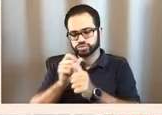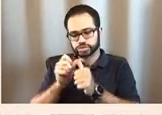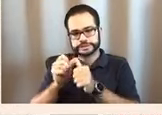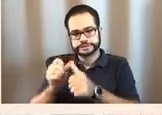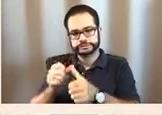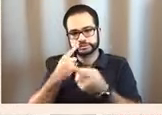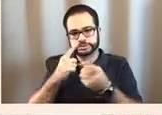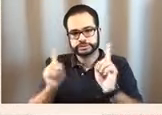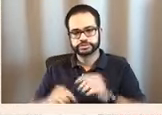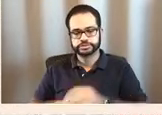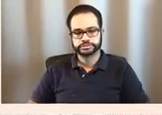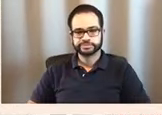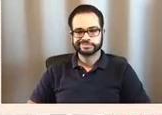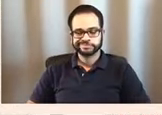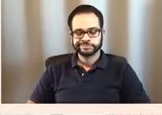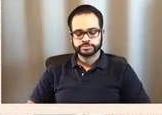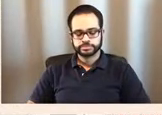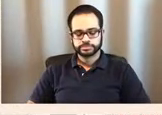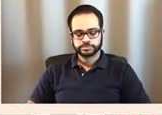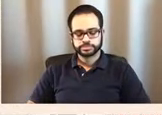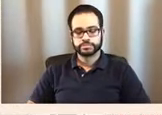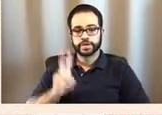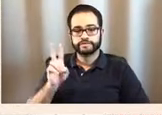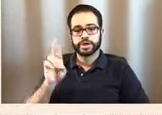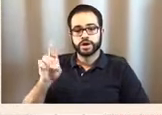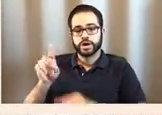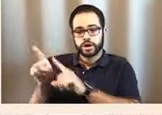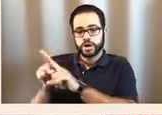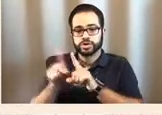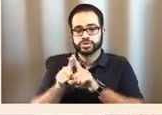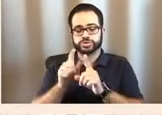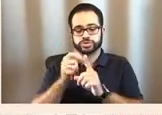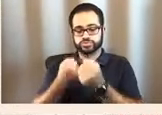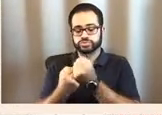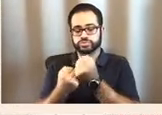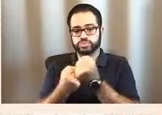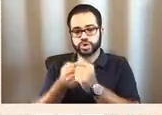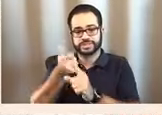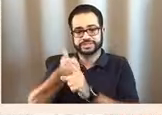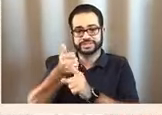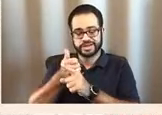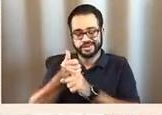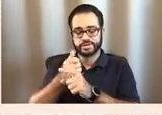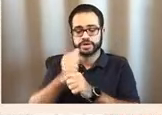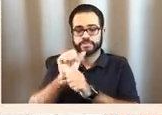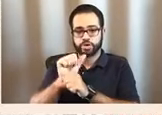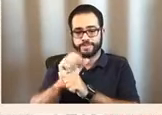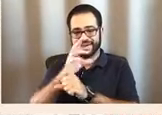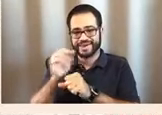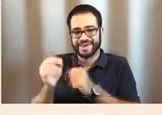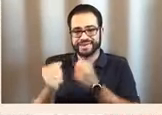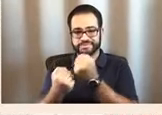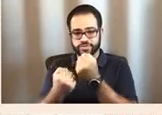success. VR also supports self-employment and supported employment, which is a